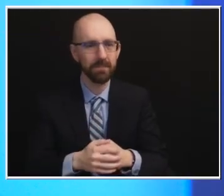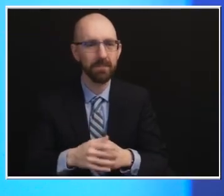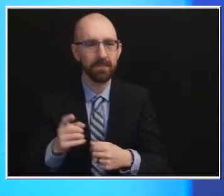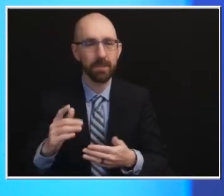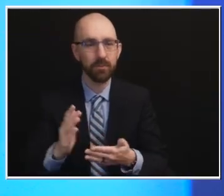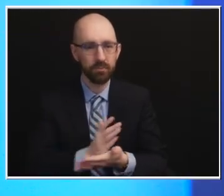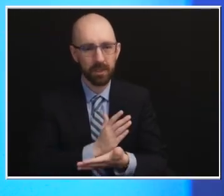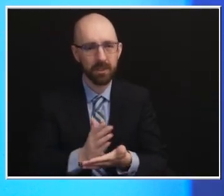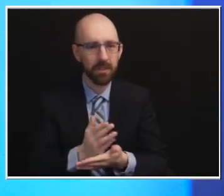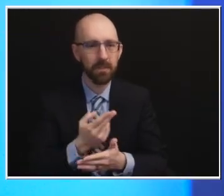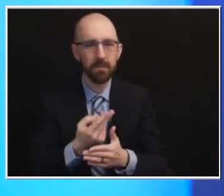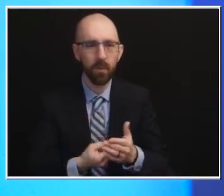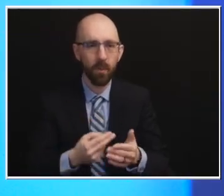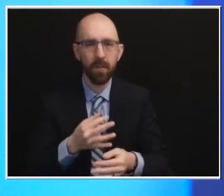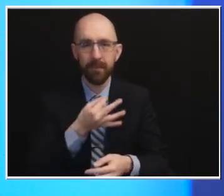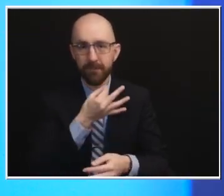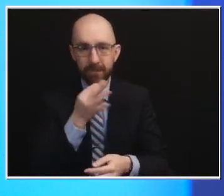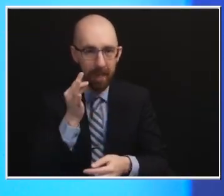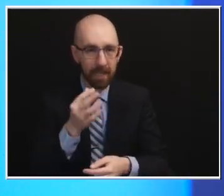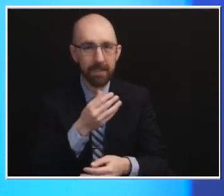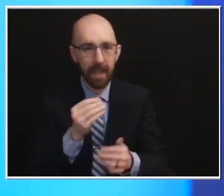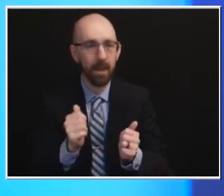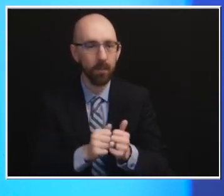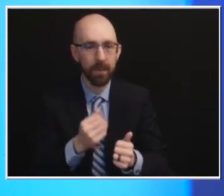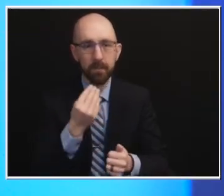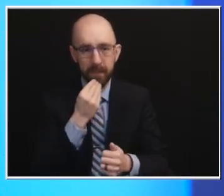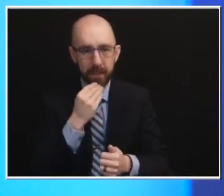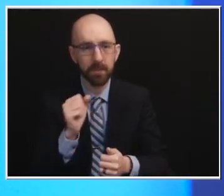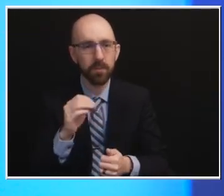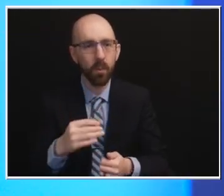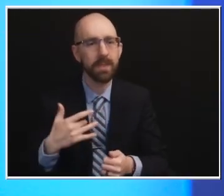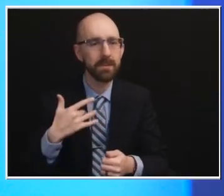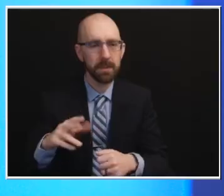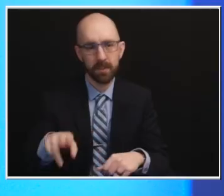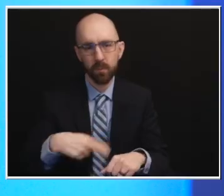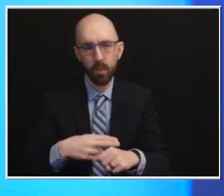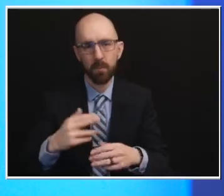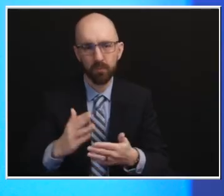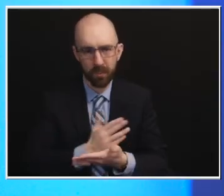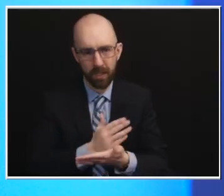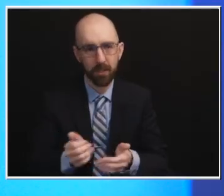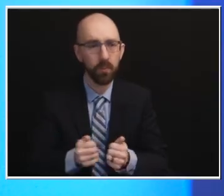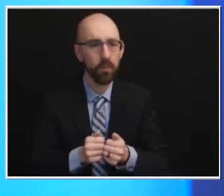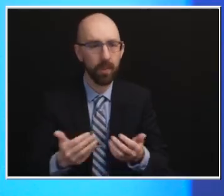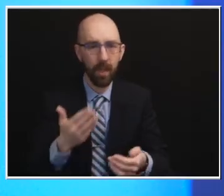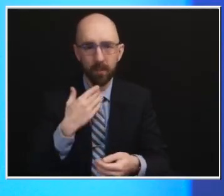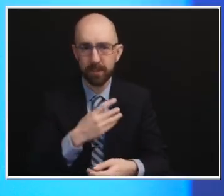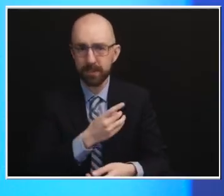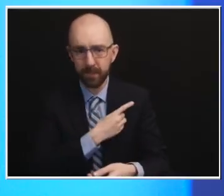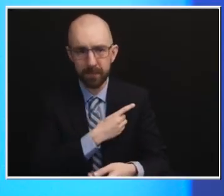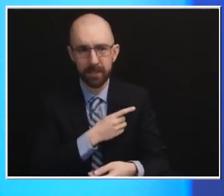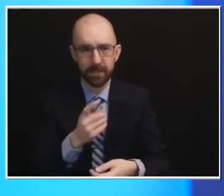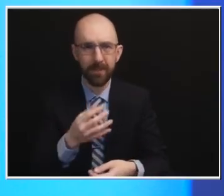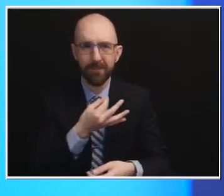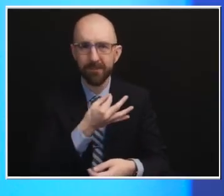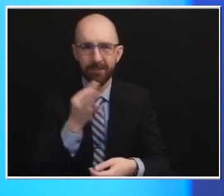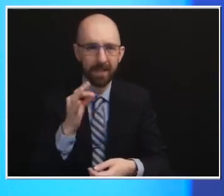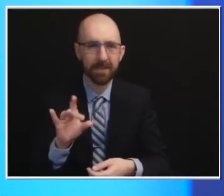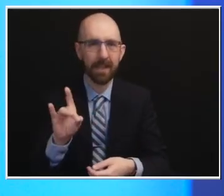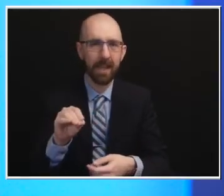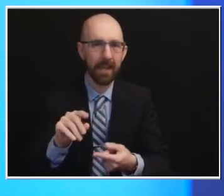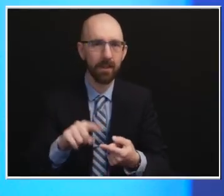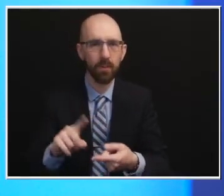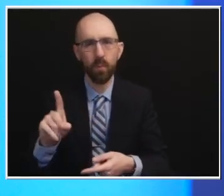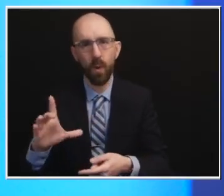both fasting and with meals. And so typically the normal range for someone without diabetes is fasting 80 to 100. And